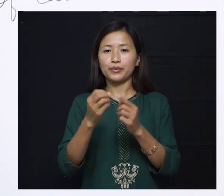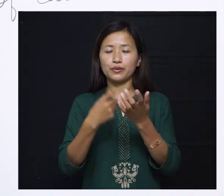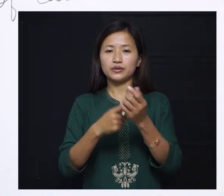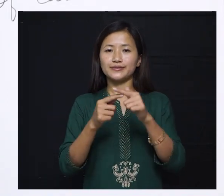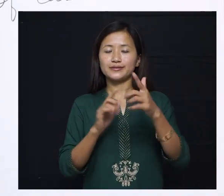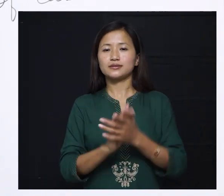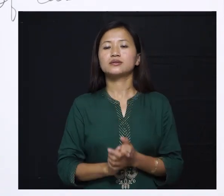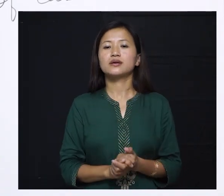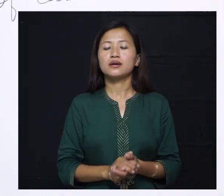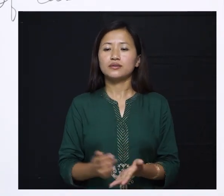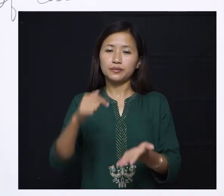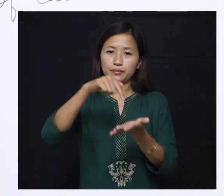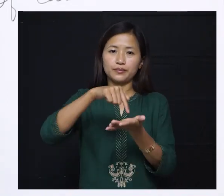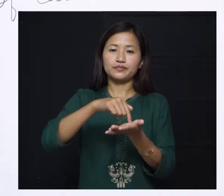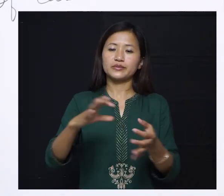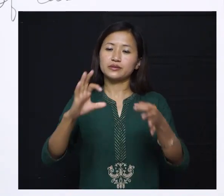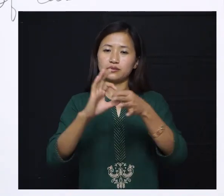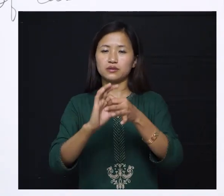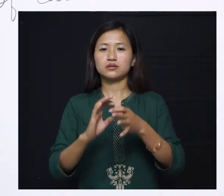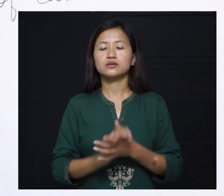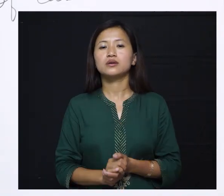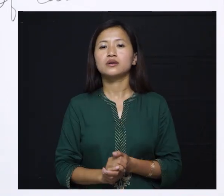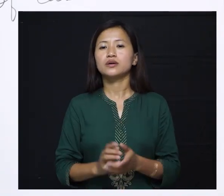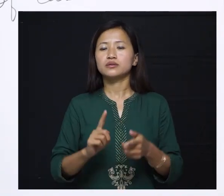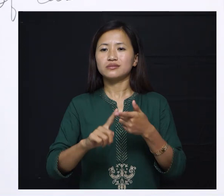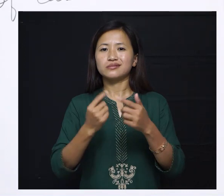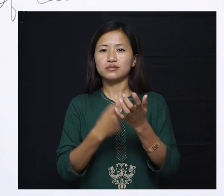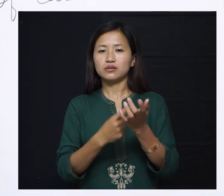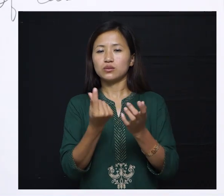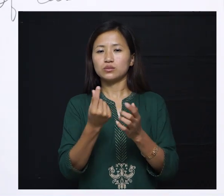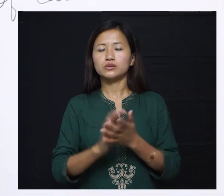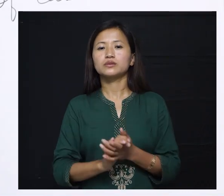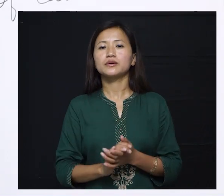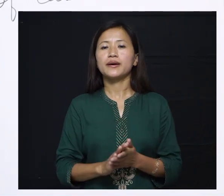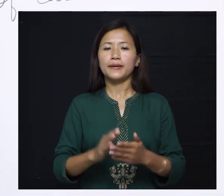seaports were the main center for connecting with the European and the